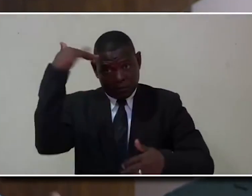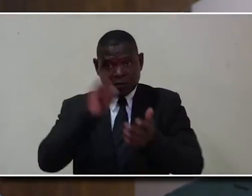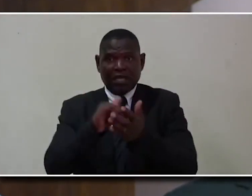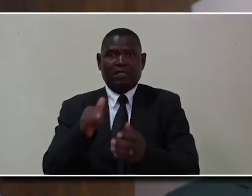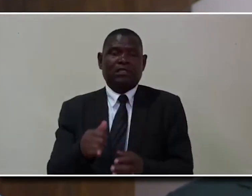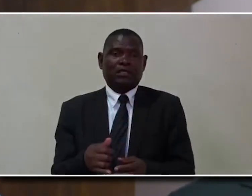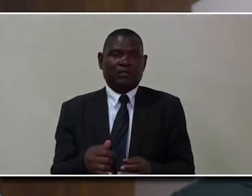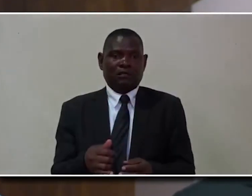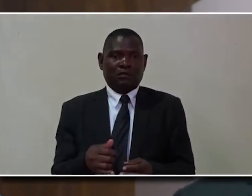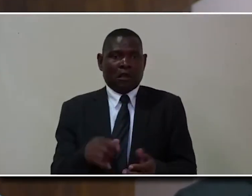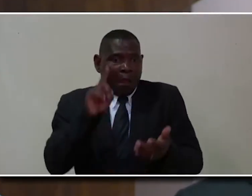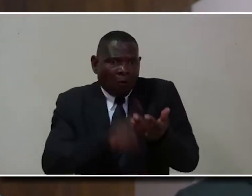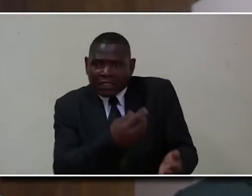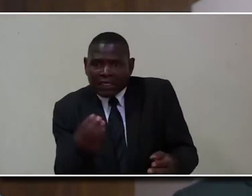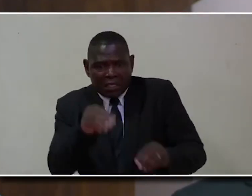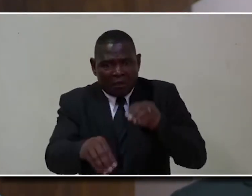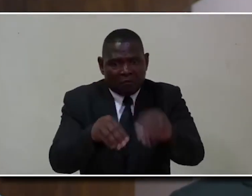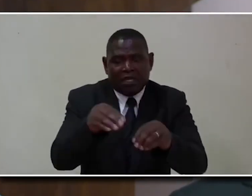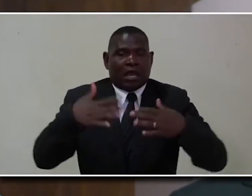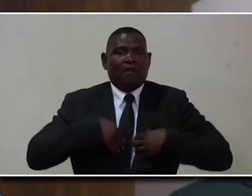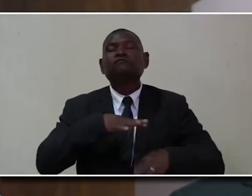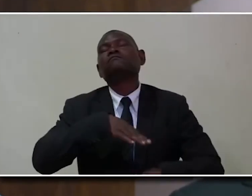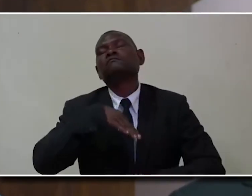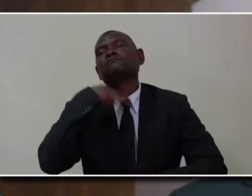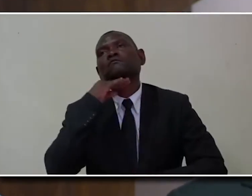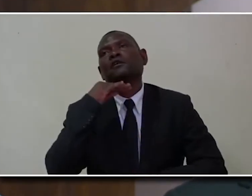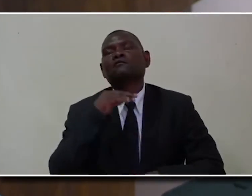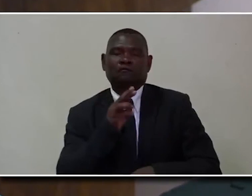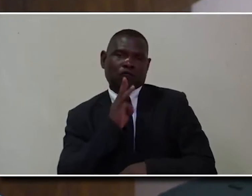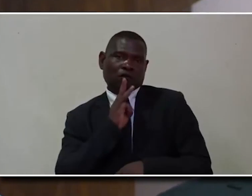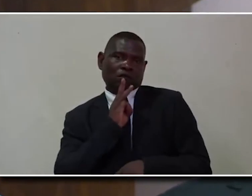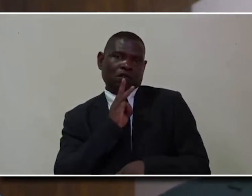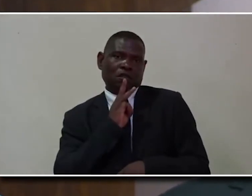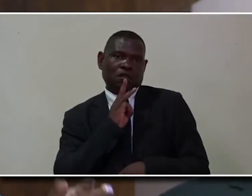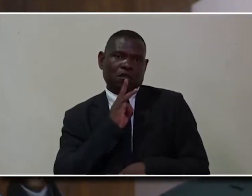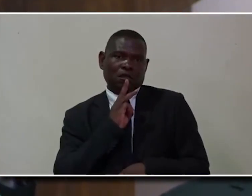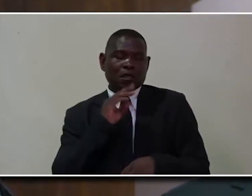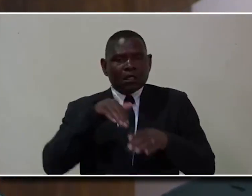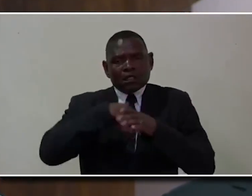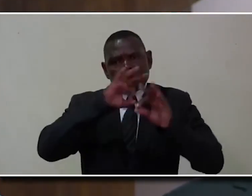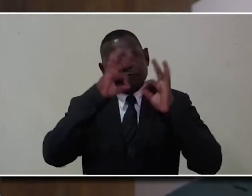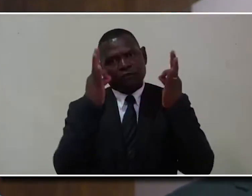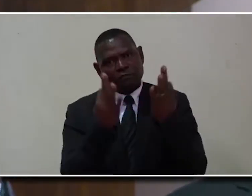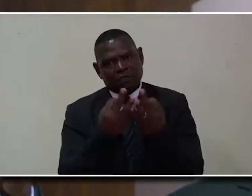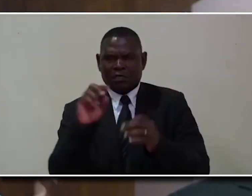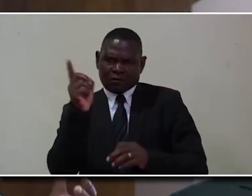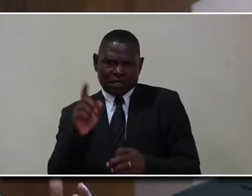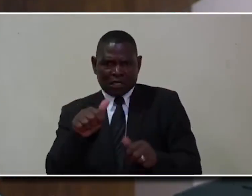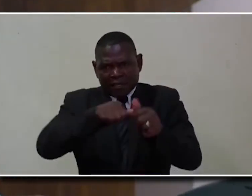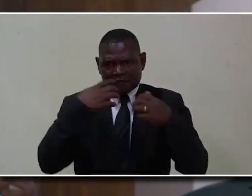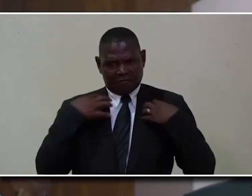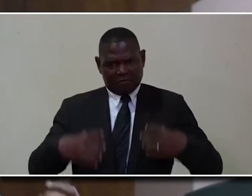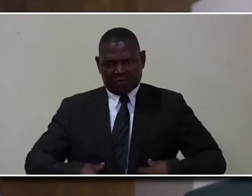enough water. Chifukwa dziwa kuti zishango zakhala nao madzi abwino. And in a family where everyone is present and life is